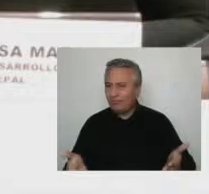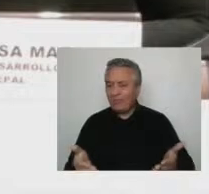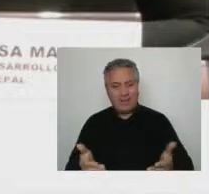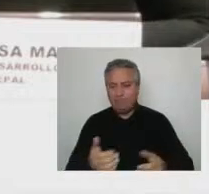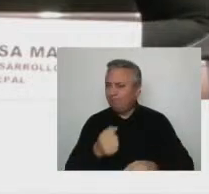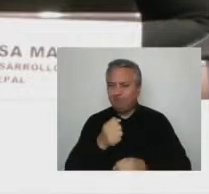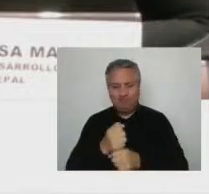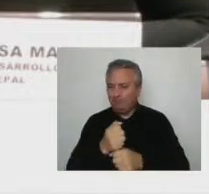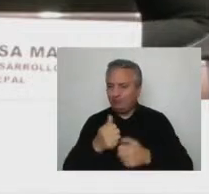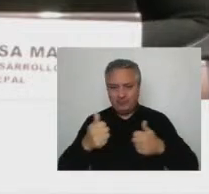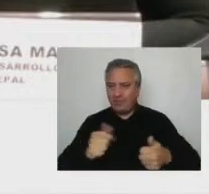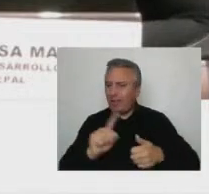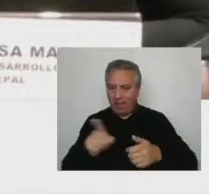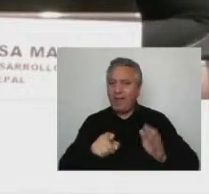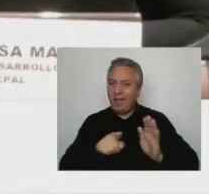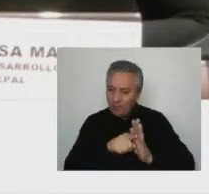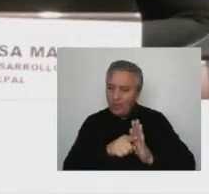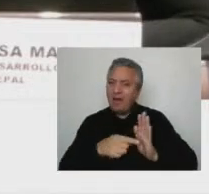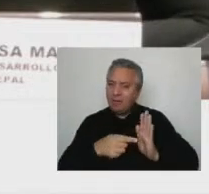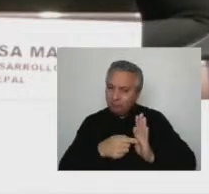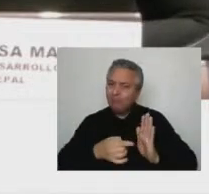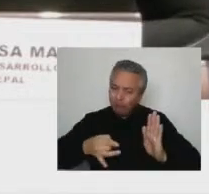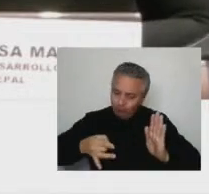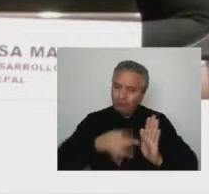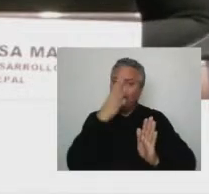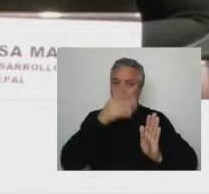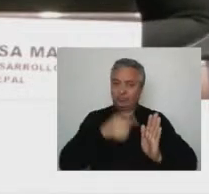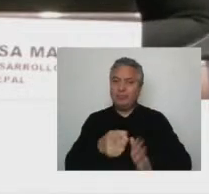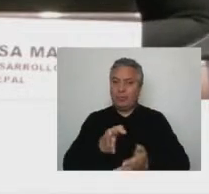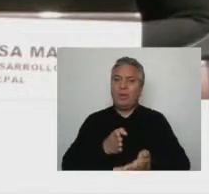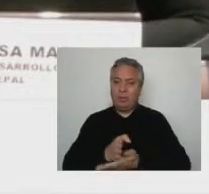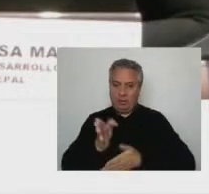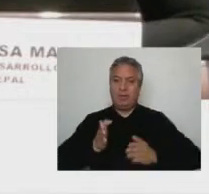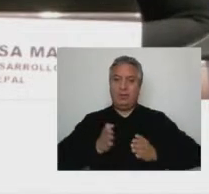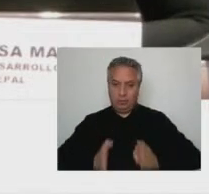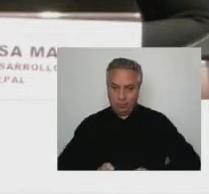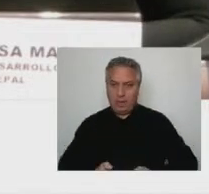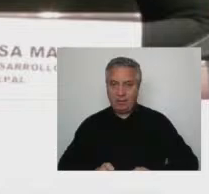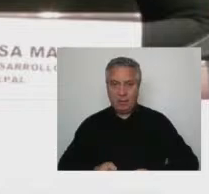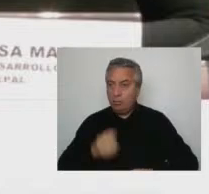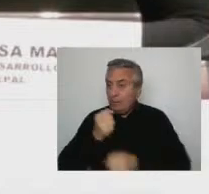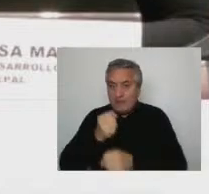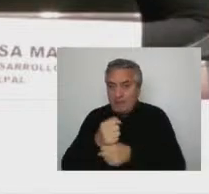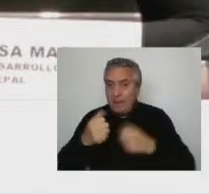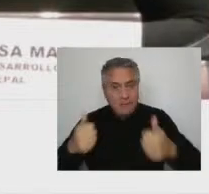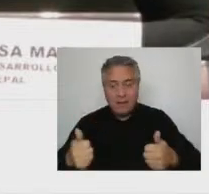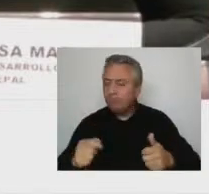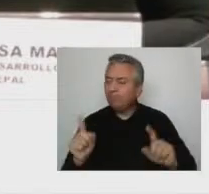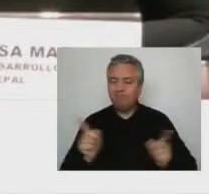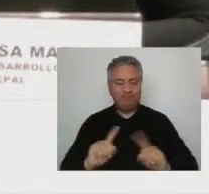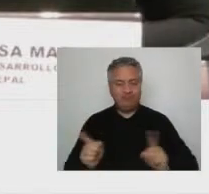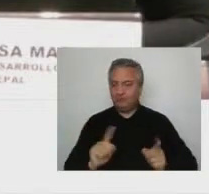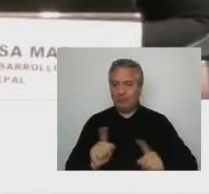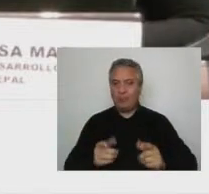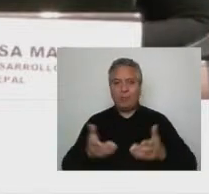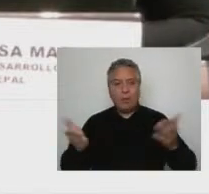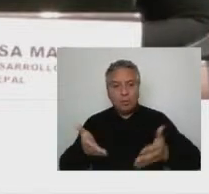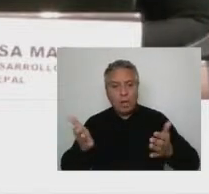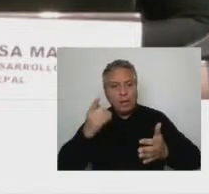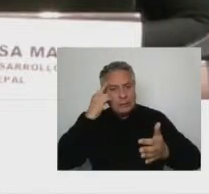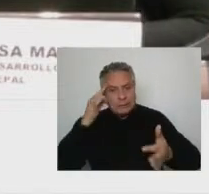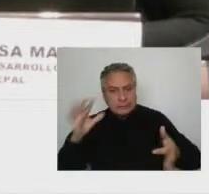inefficient and unfair, but also inefficient in different aspects. And this is linked